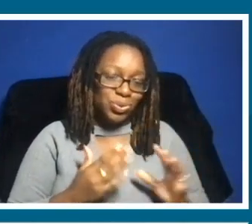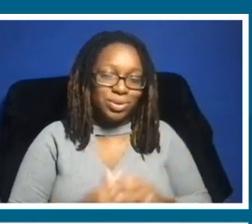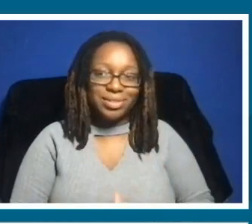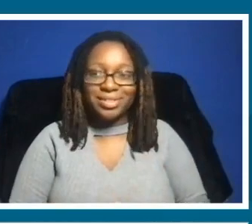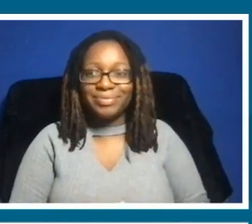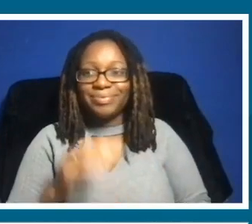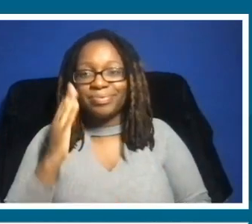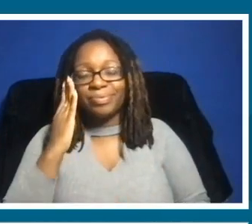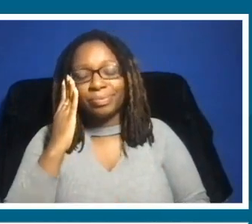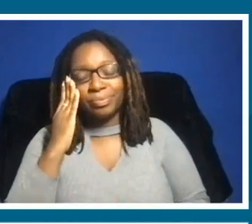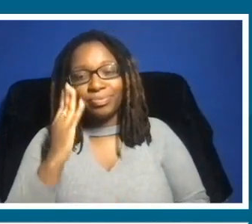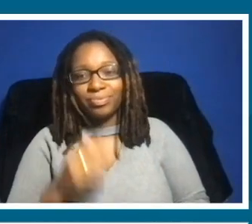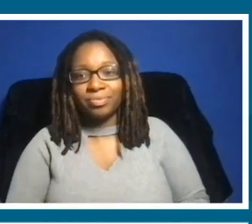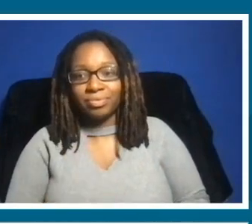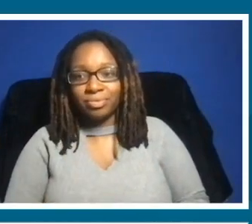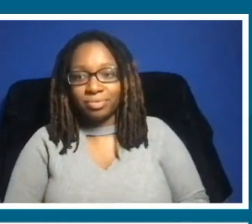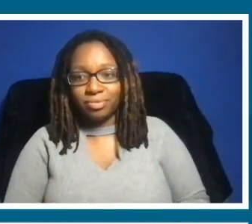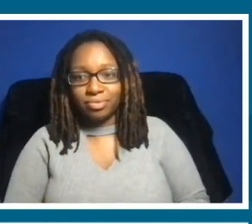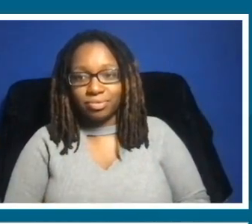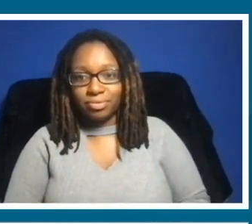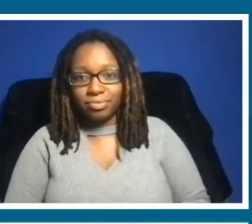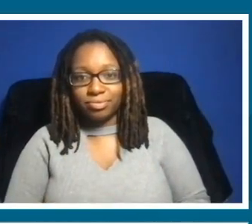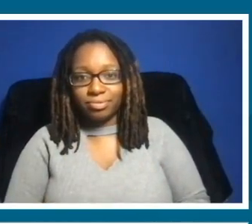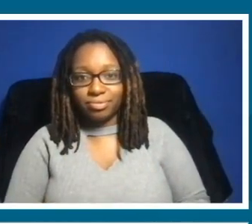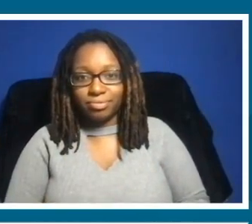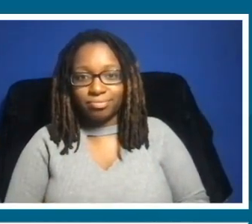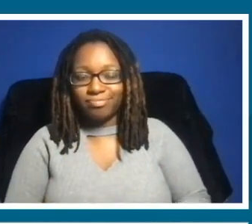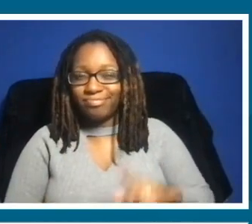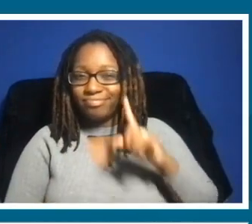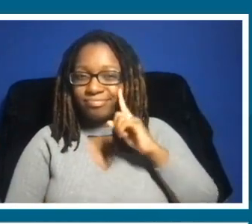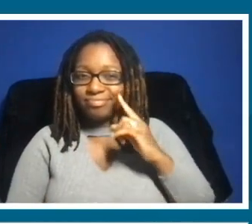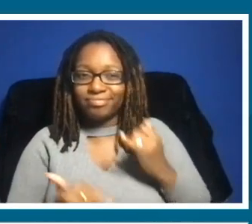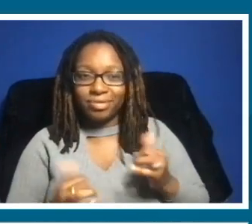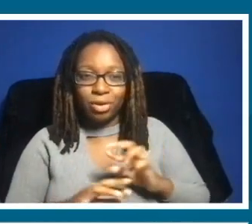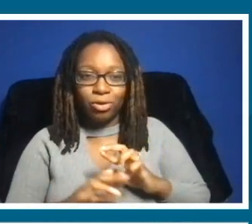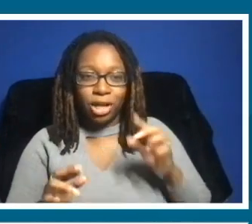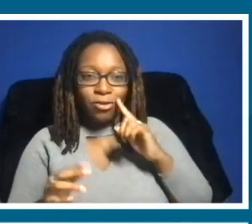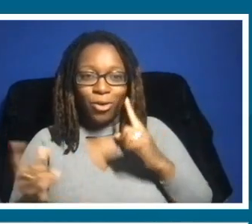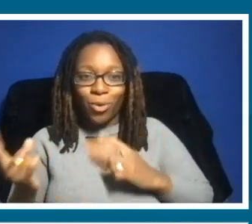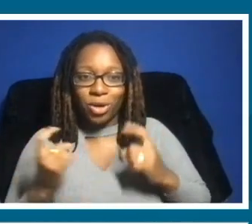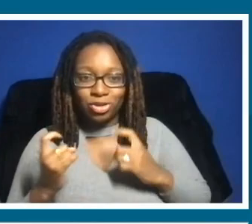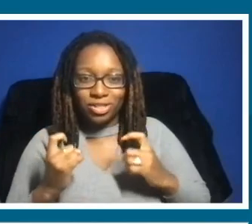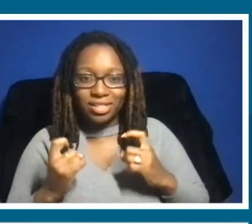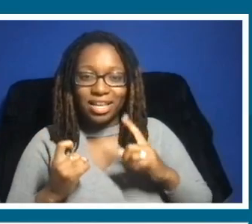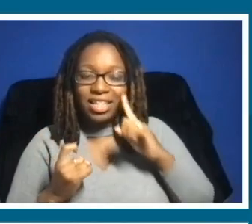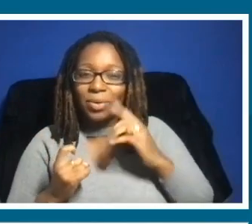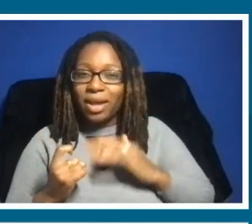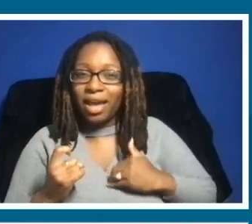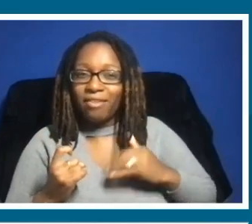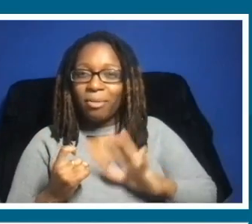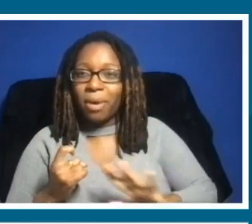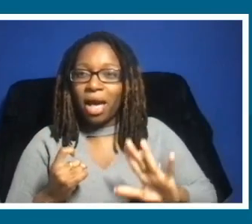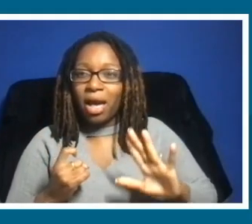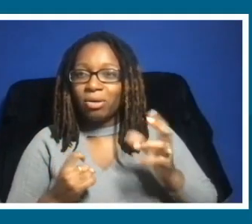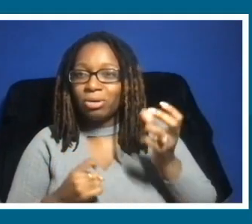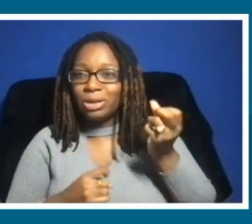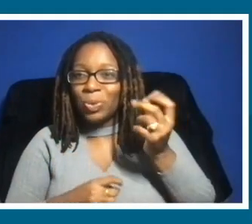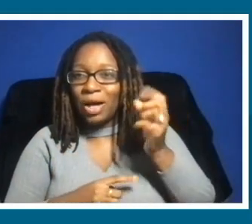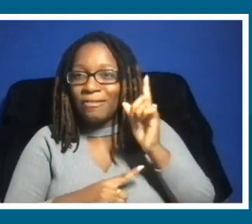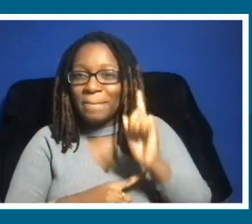And with that, I think we are ready to go to questions. And I think we've got about 12 whole minutes for